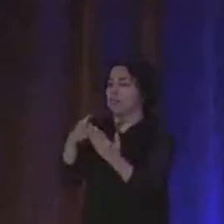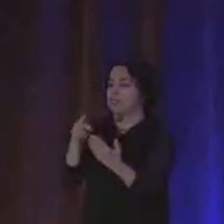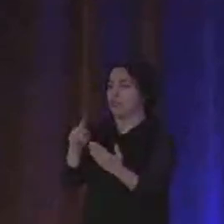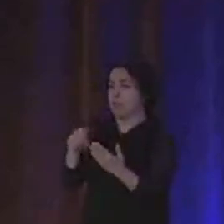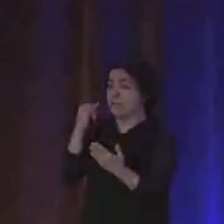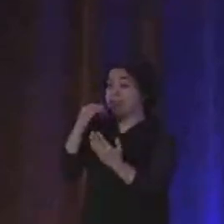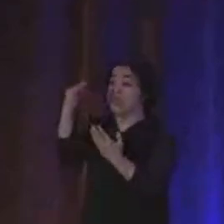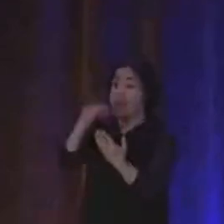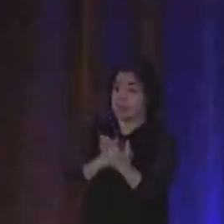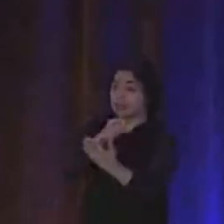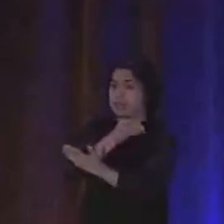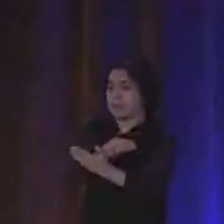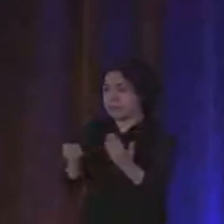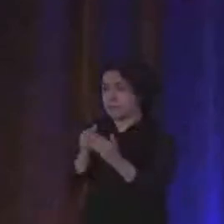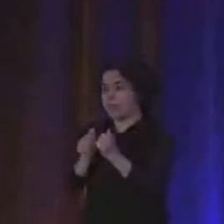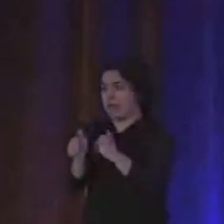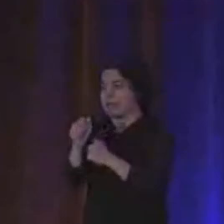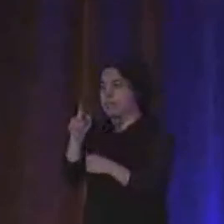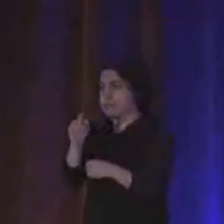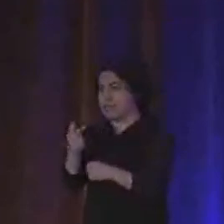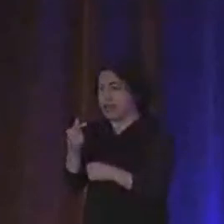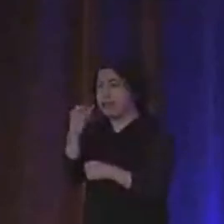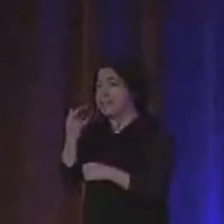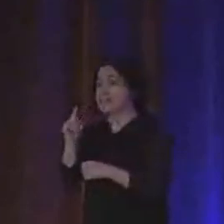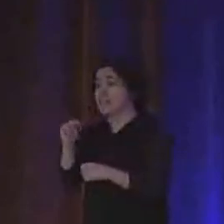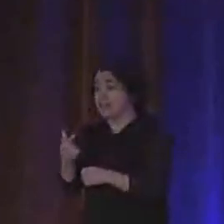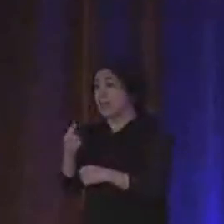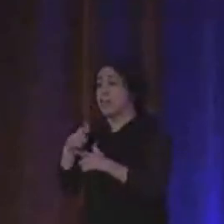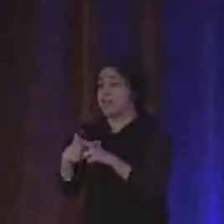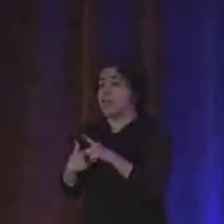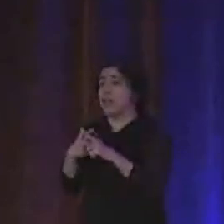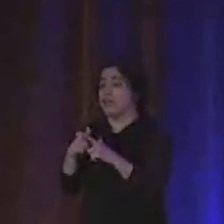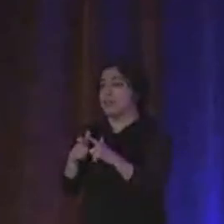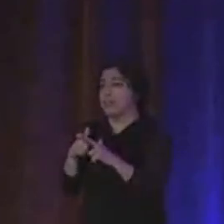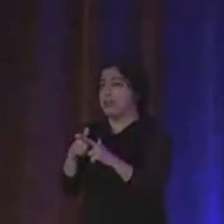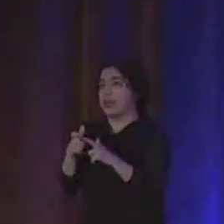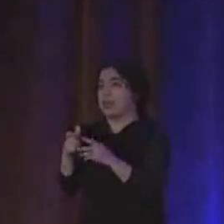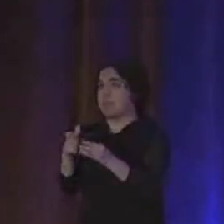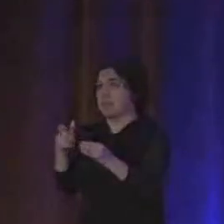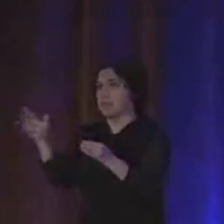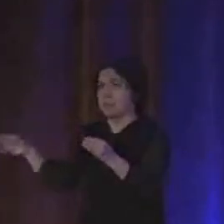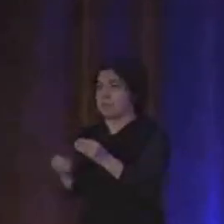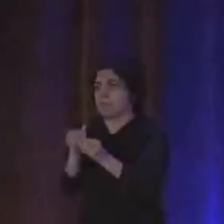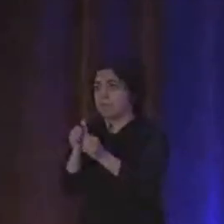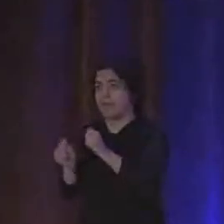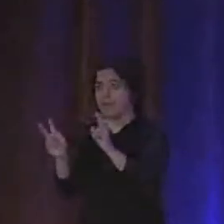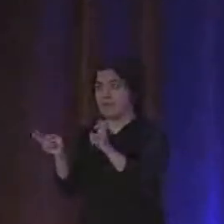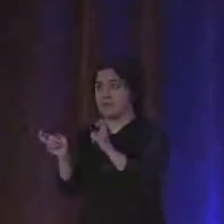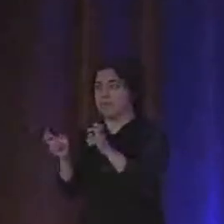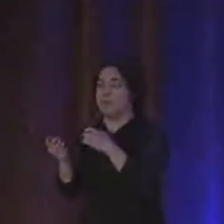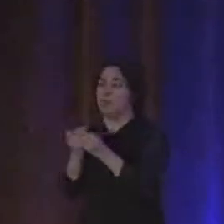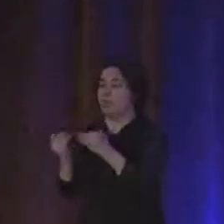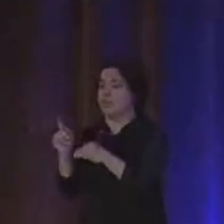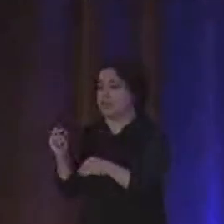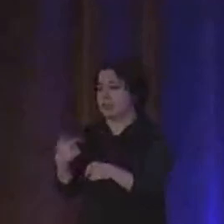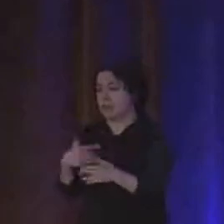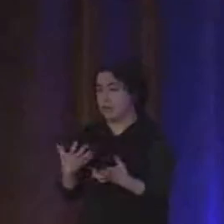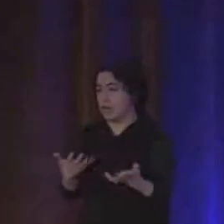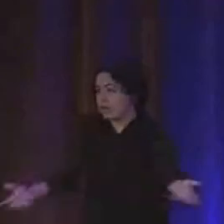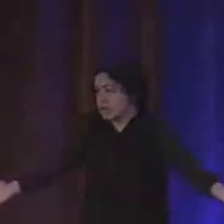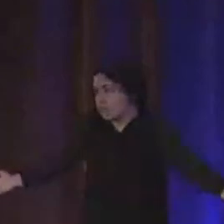And with the list, we could pass in a tag. And if it is a tag, we could pass in whatever tag we want. So what could go